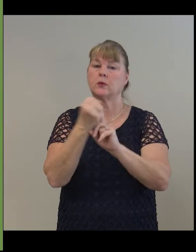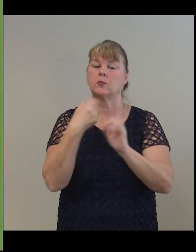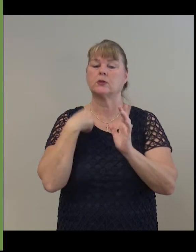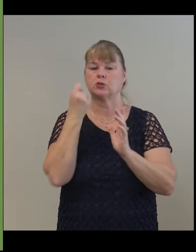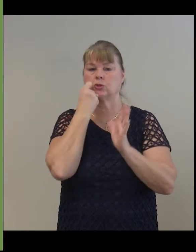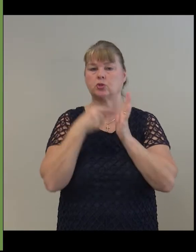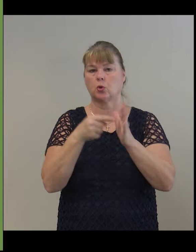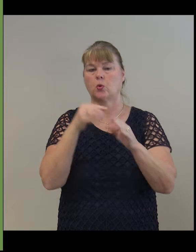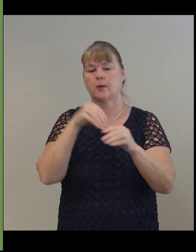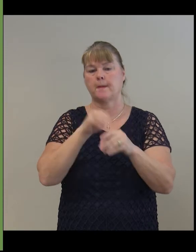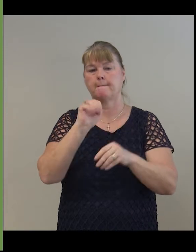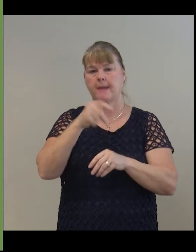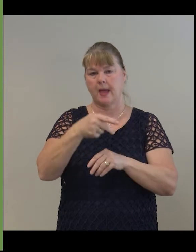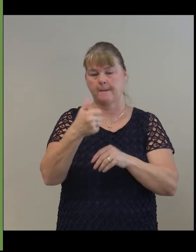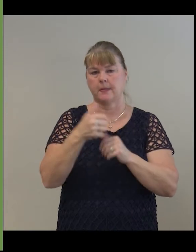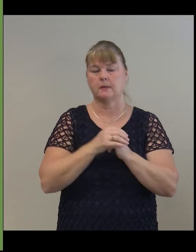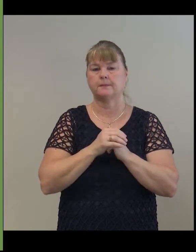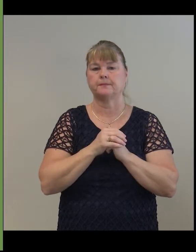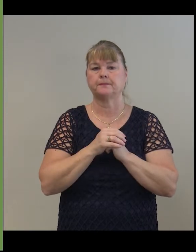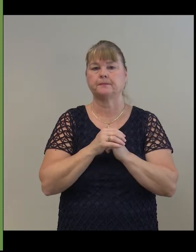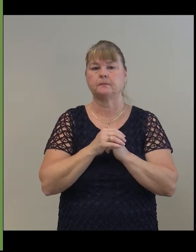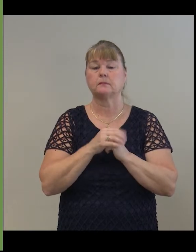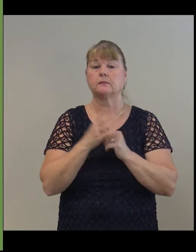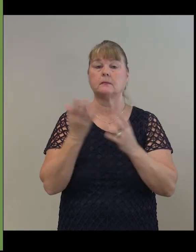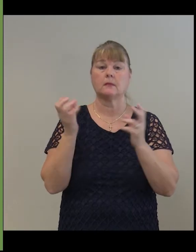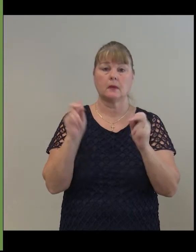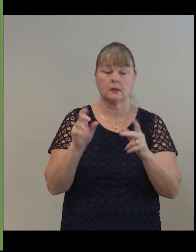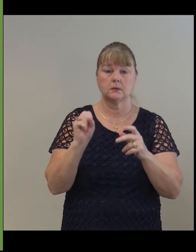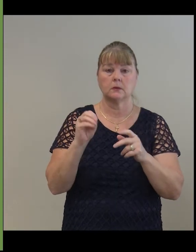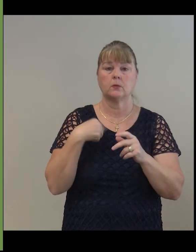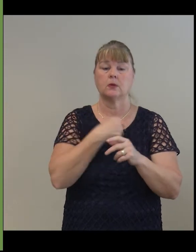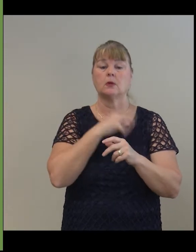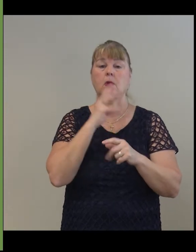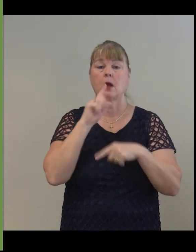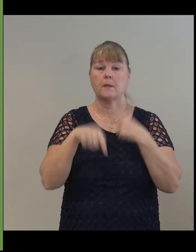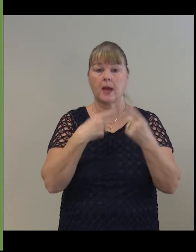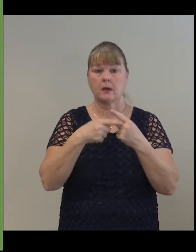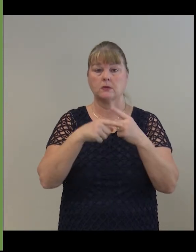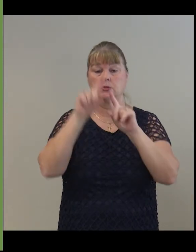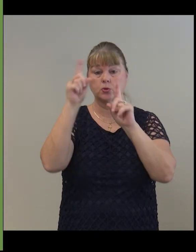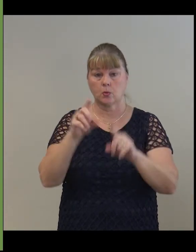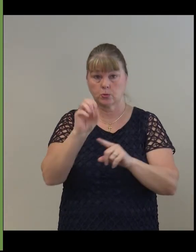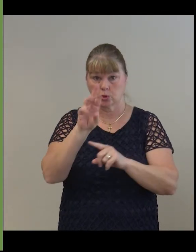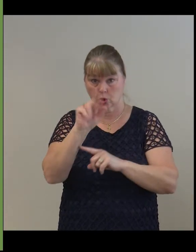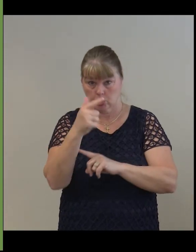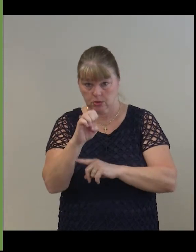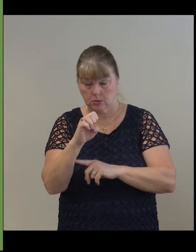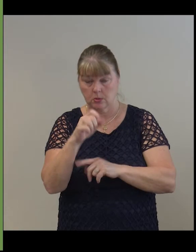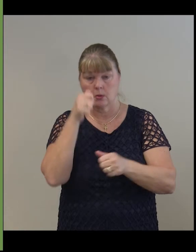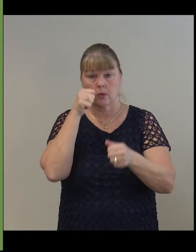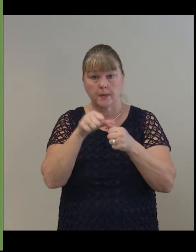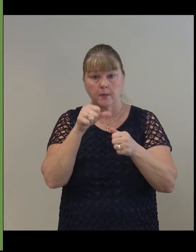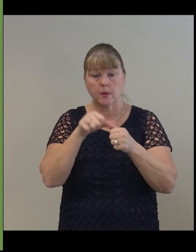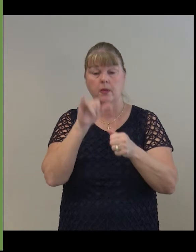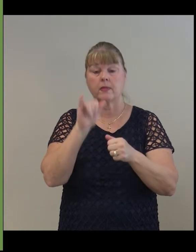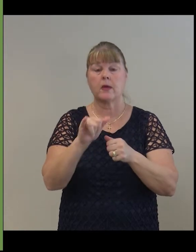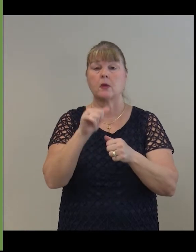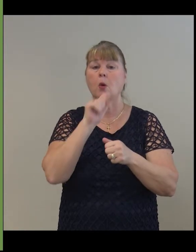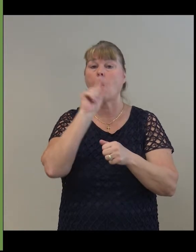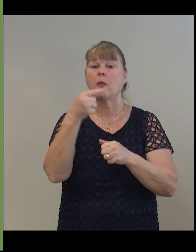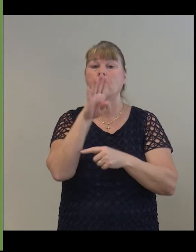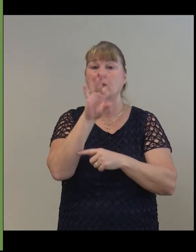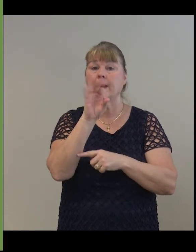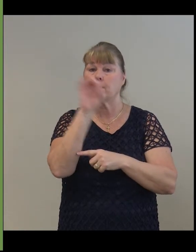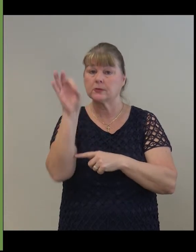we talked about storm surge, but remember, the storm surge was only 49% of those direct deaths related to